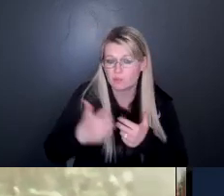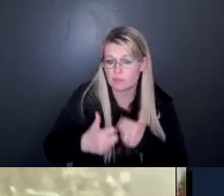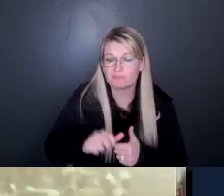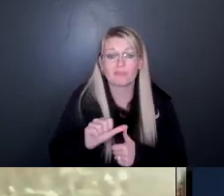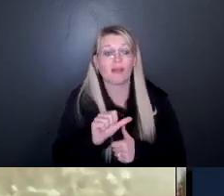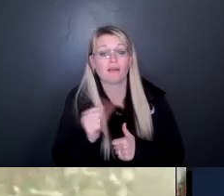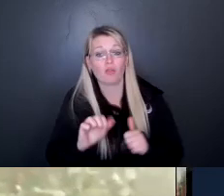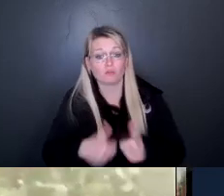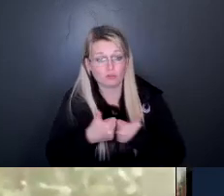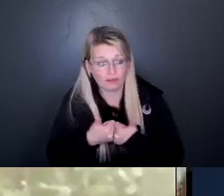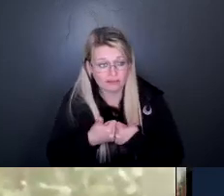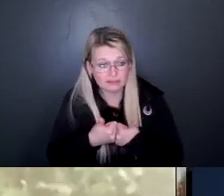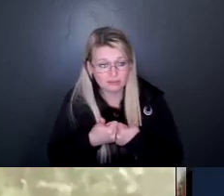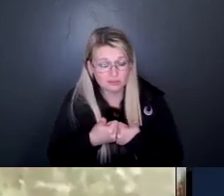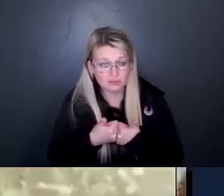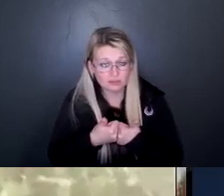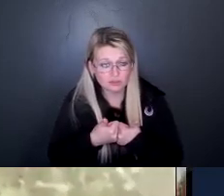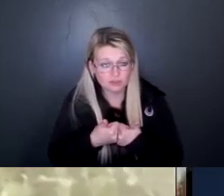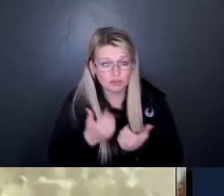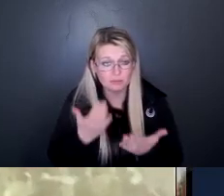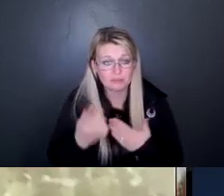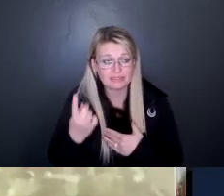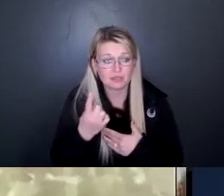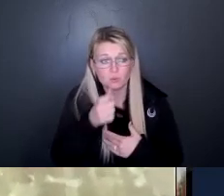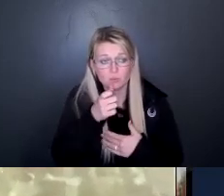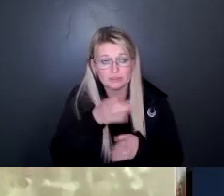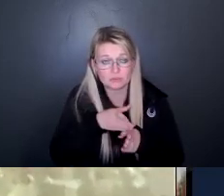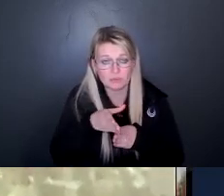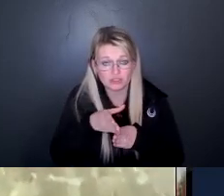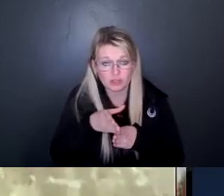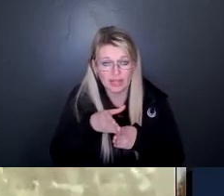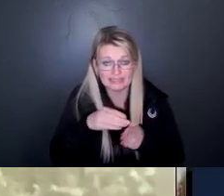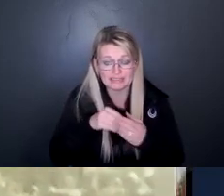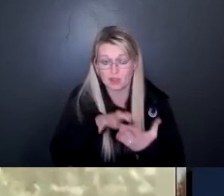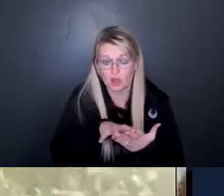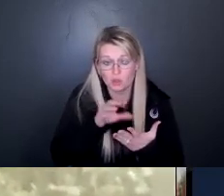is some learners need specialized learning